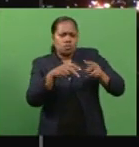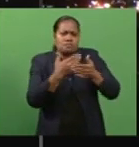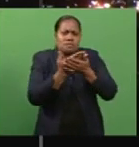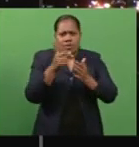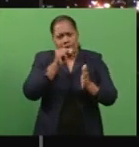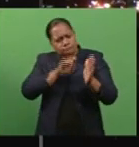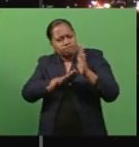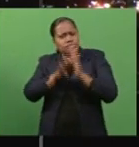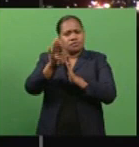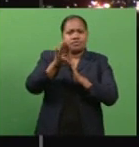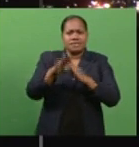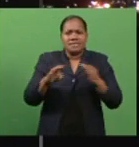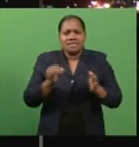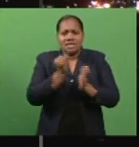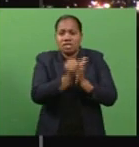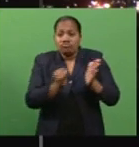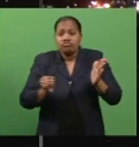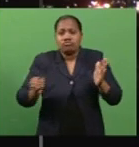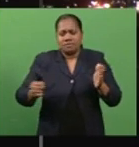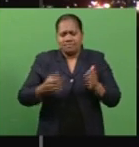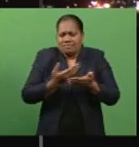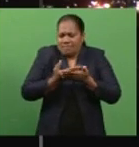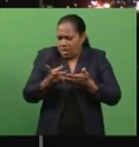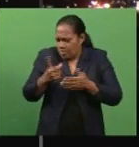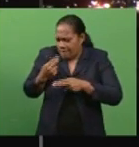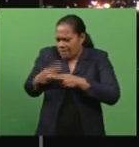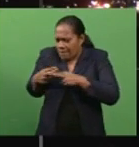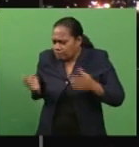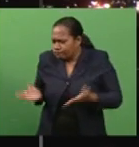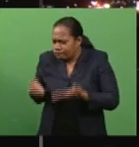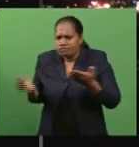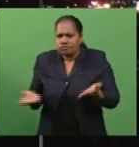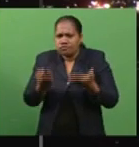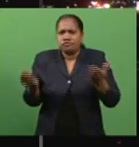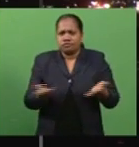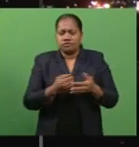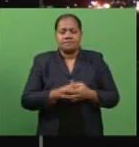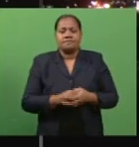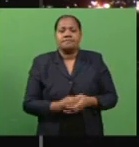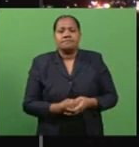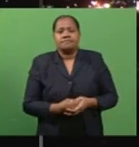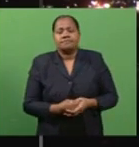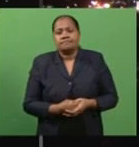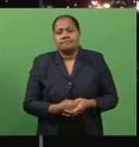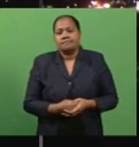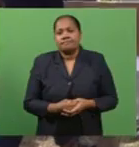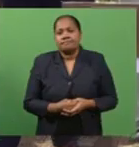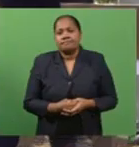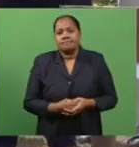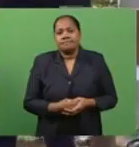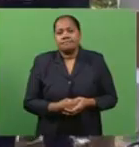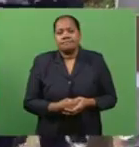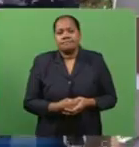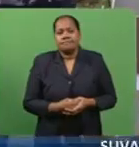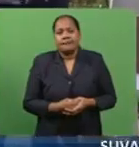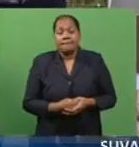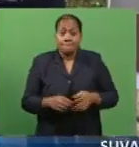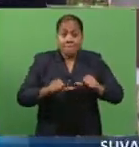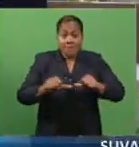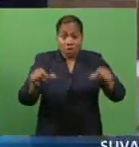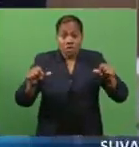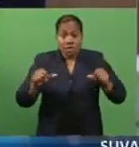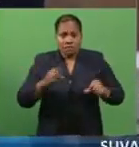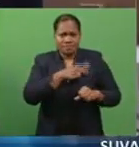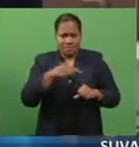and encouraging farmers to respond to market signals. Koroi Tandulala reports. Agriculture Minister